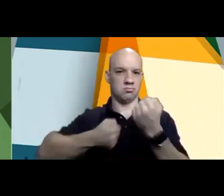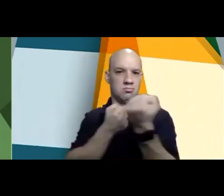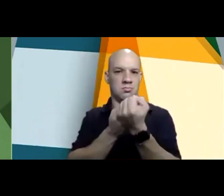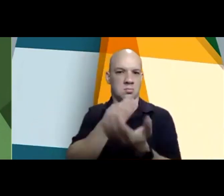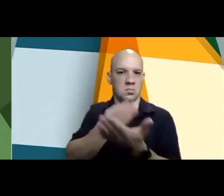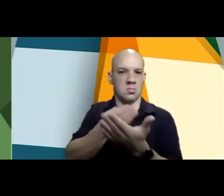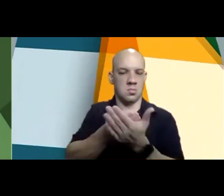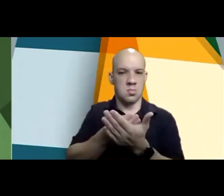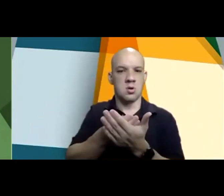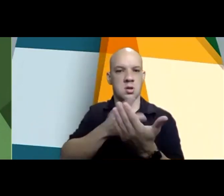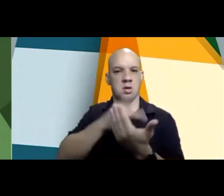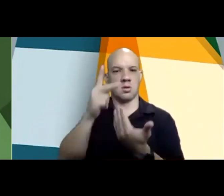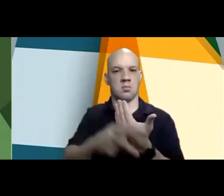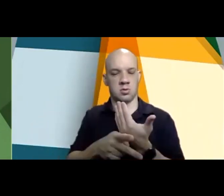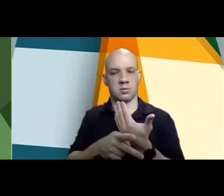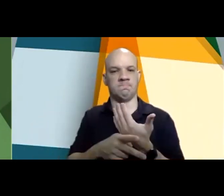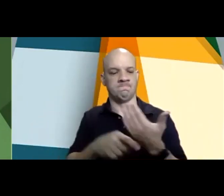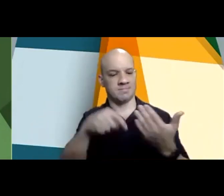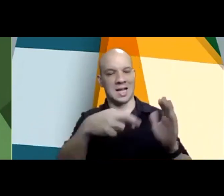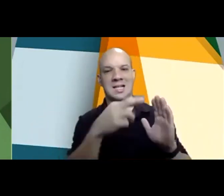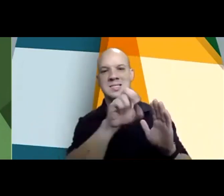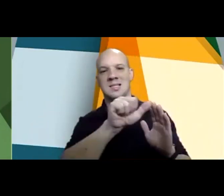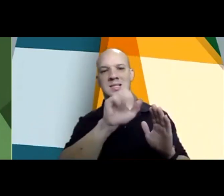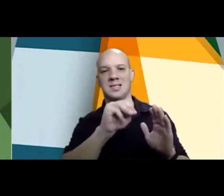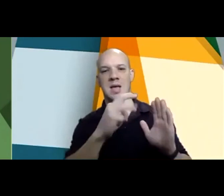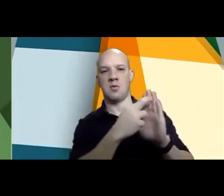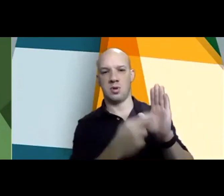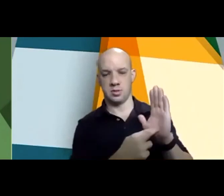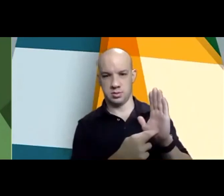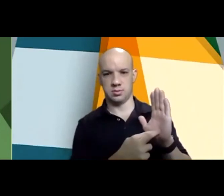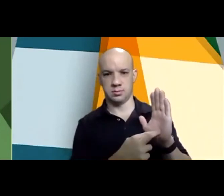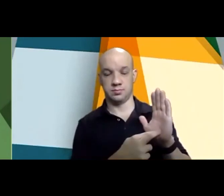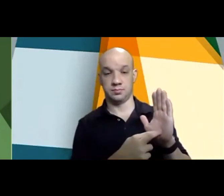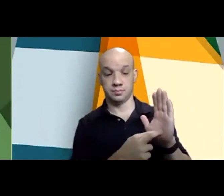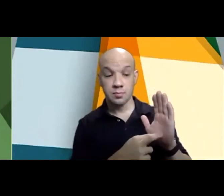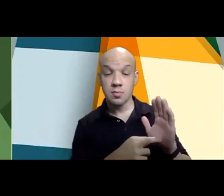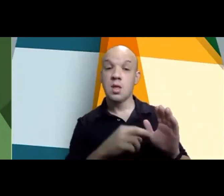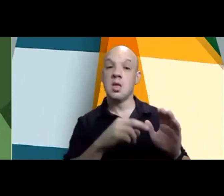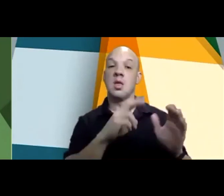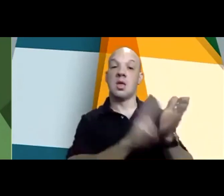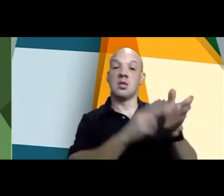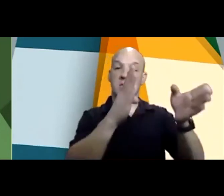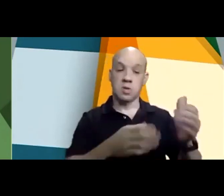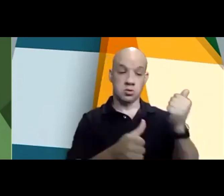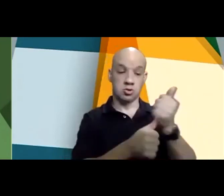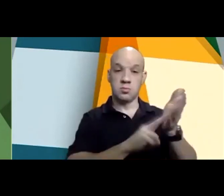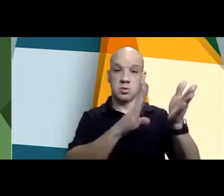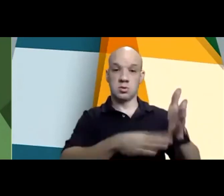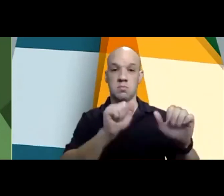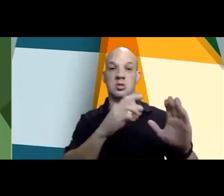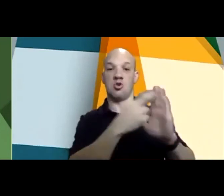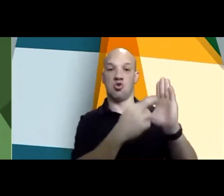SAM registration. The proposers and first-tier subcontractor must be registered in the System for